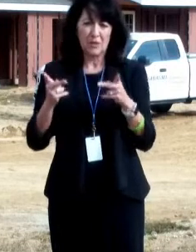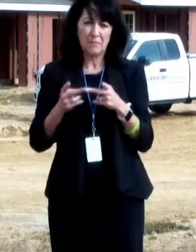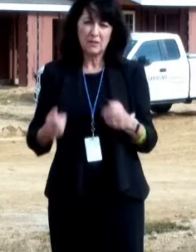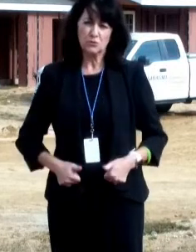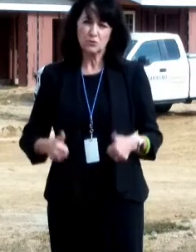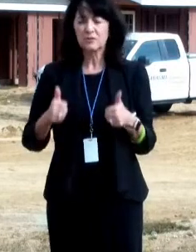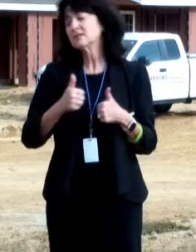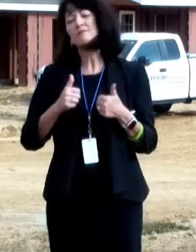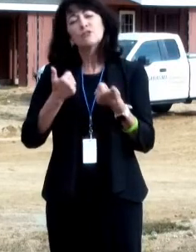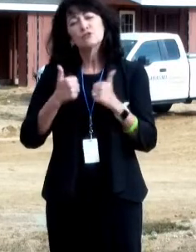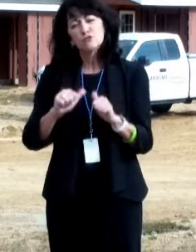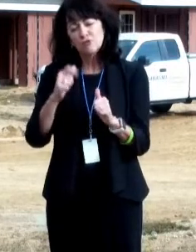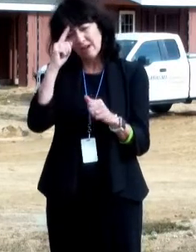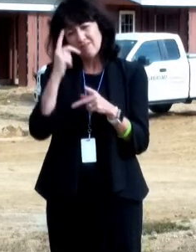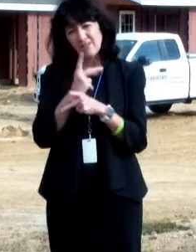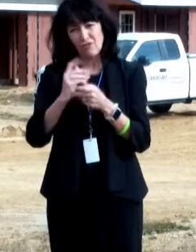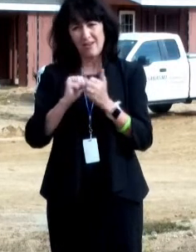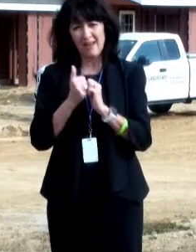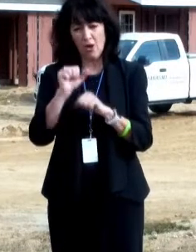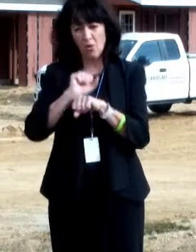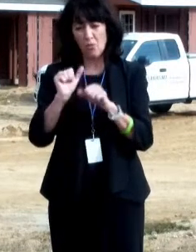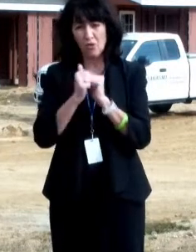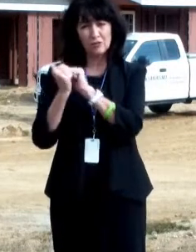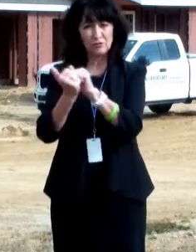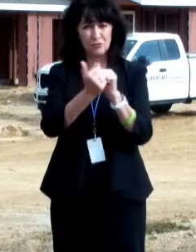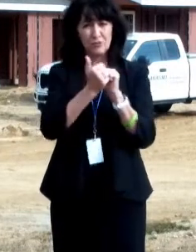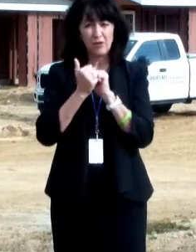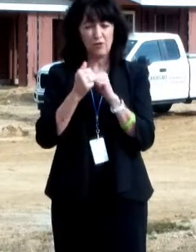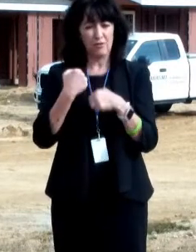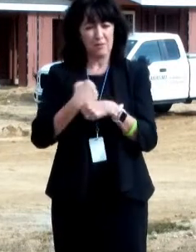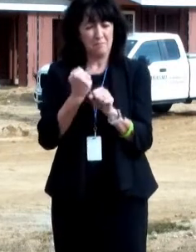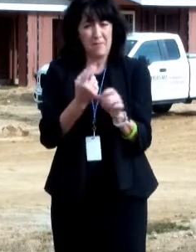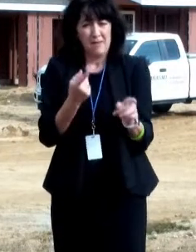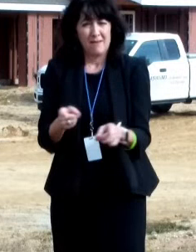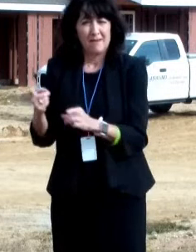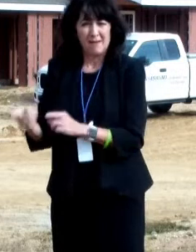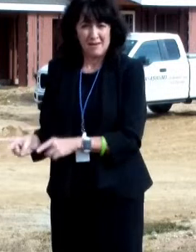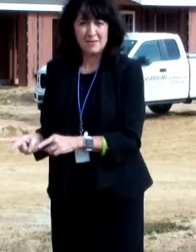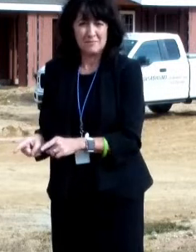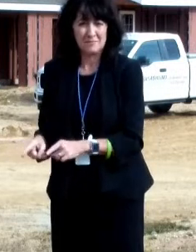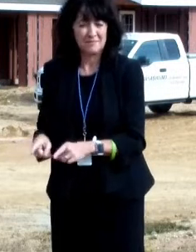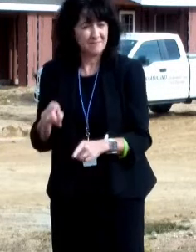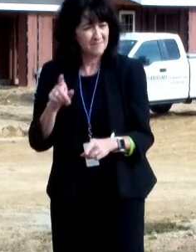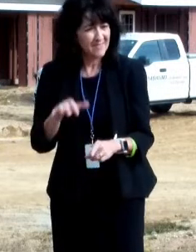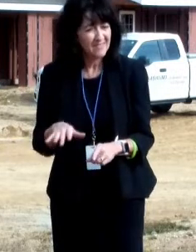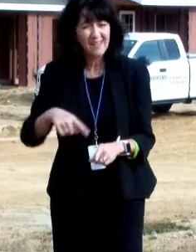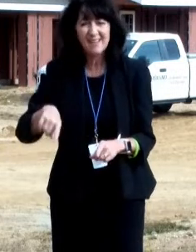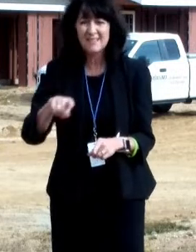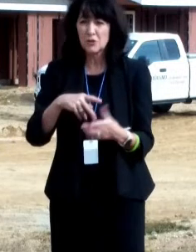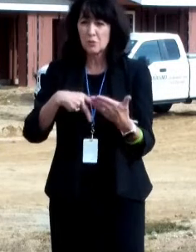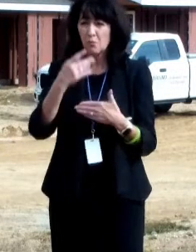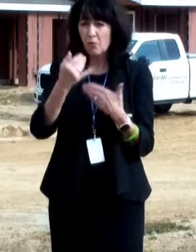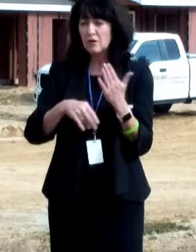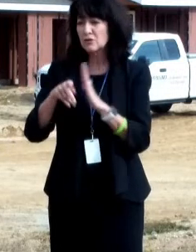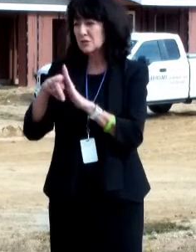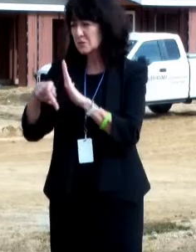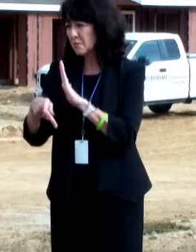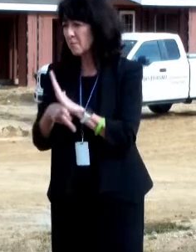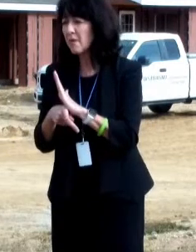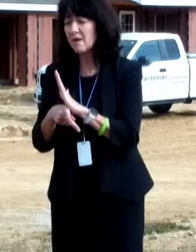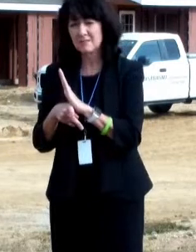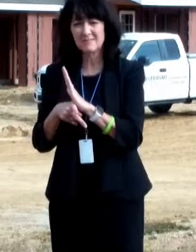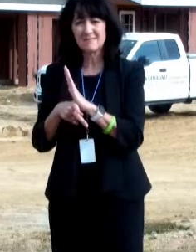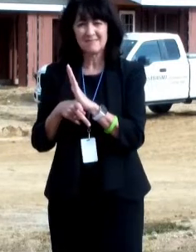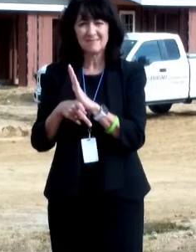happen. And the Family Services Cabinet Council actually showed huge progress and promise. And then the next governor, that's not her